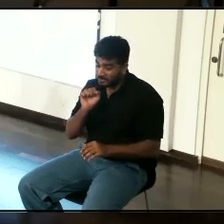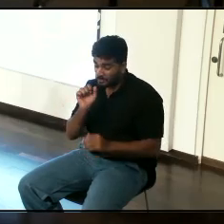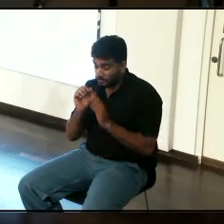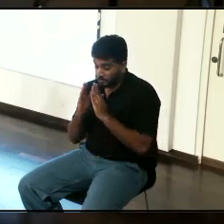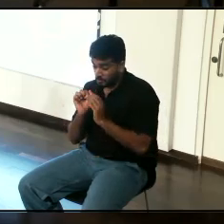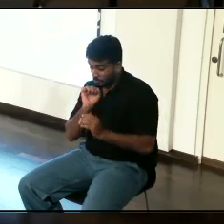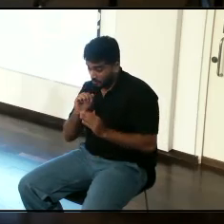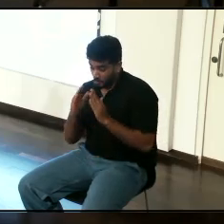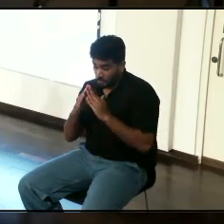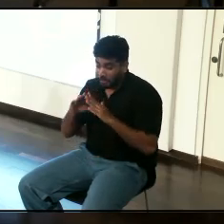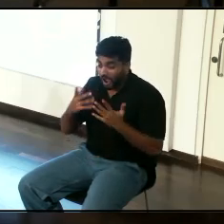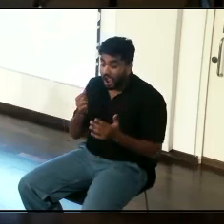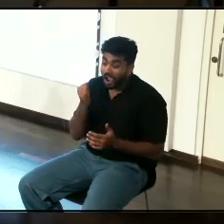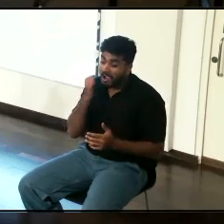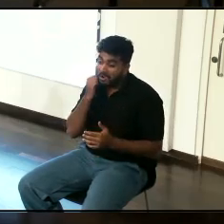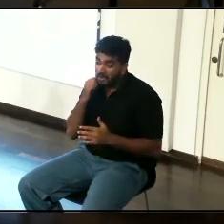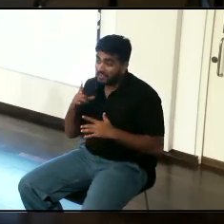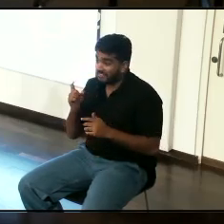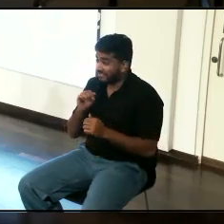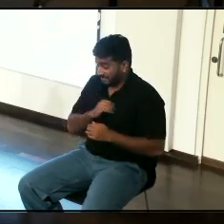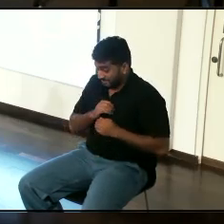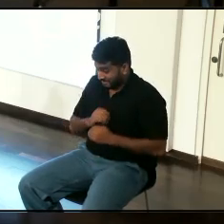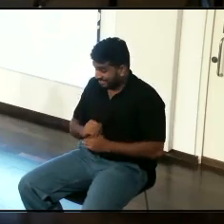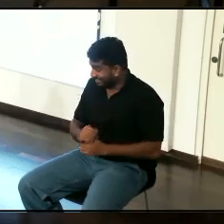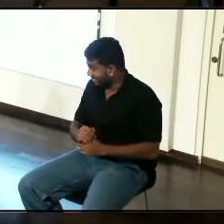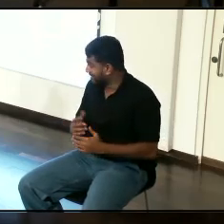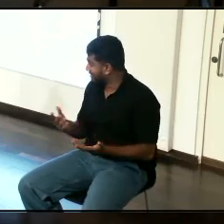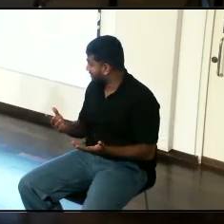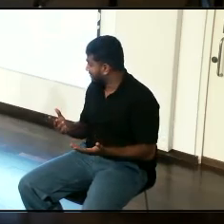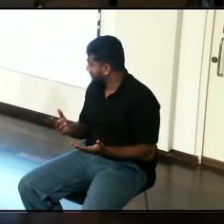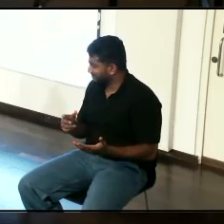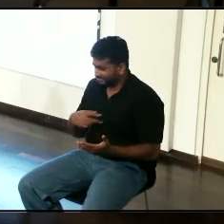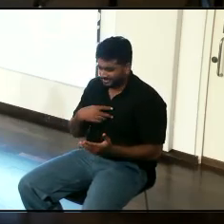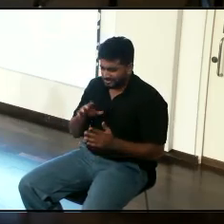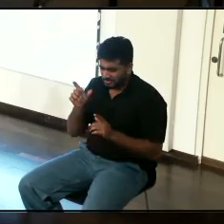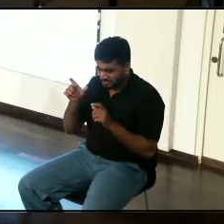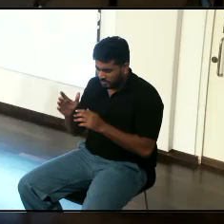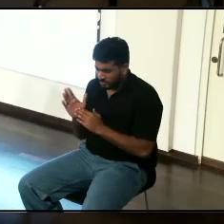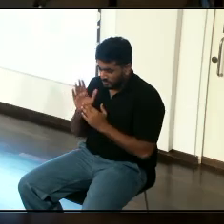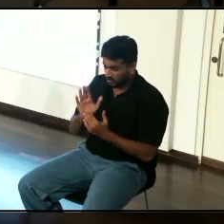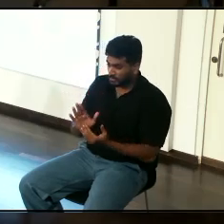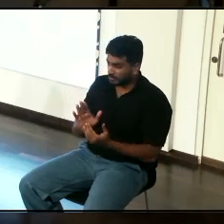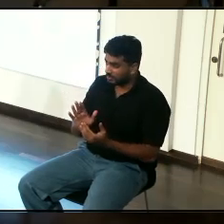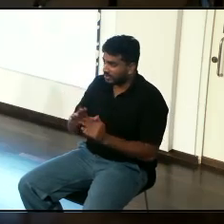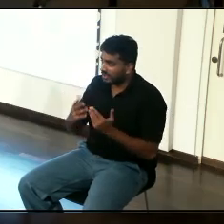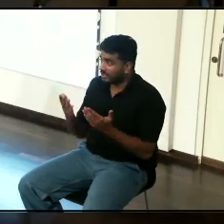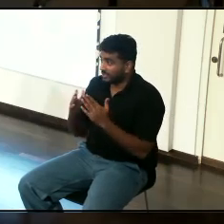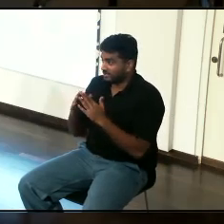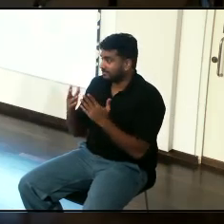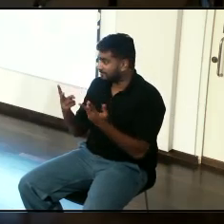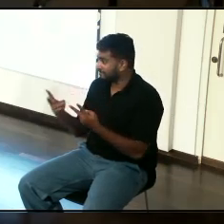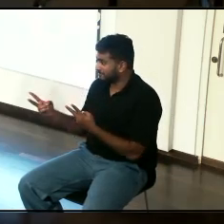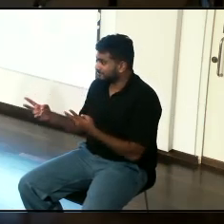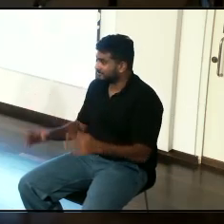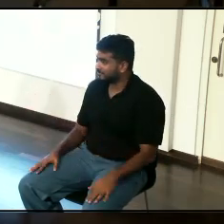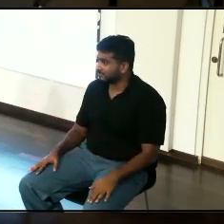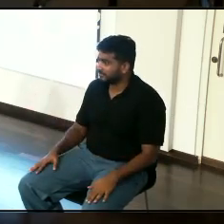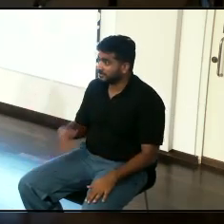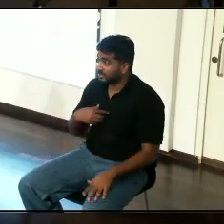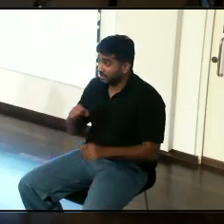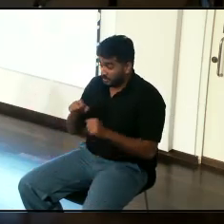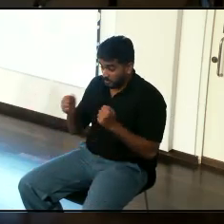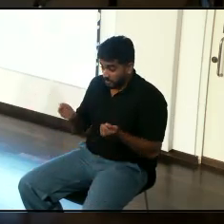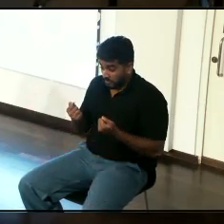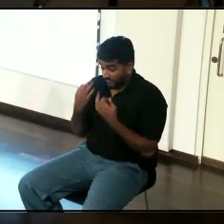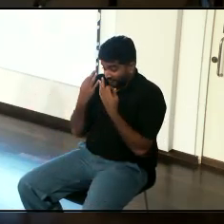talks about how his mother had the first gun license. Somebody else showed us bullet holes through which, when liberation